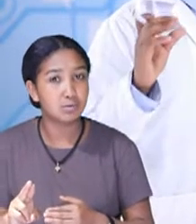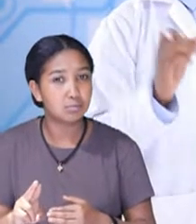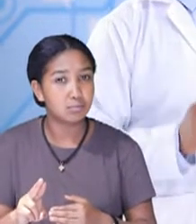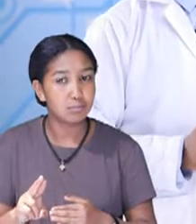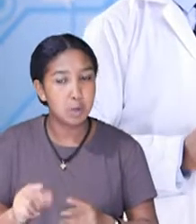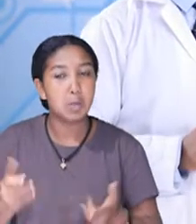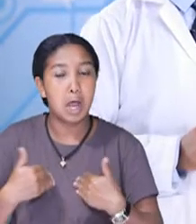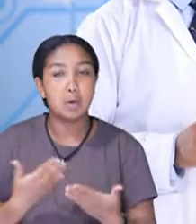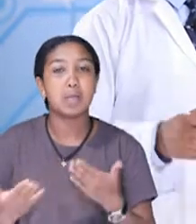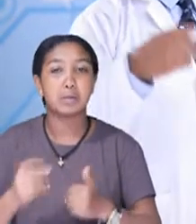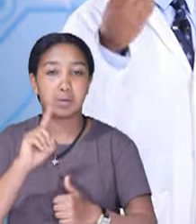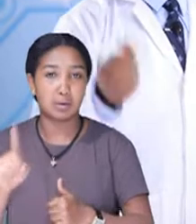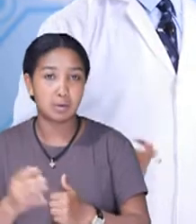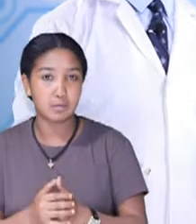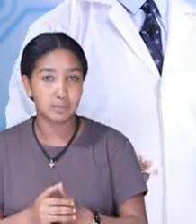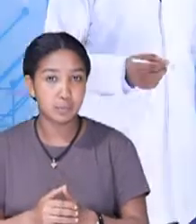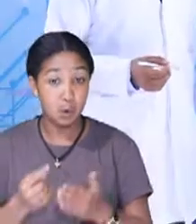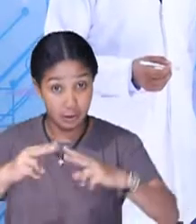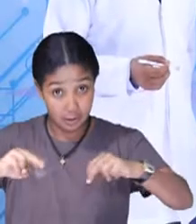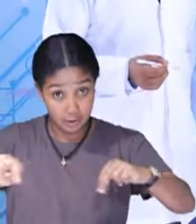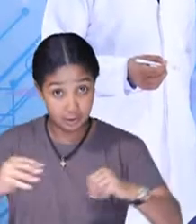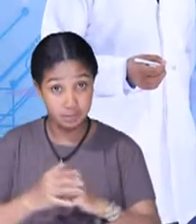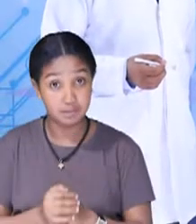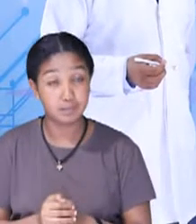from living things? On their research,